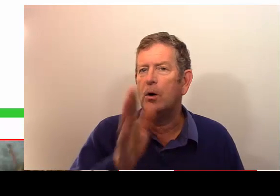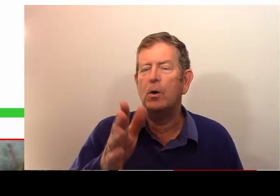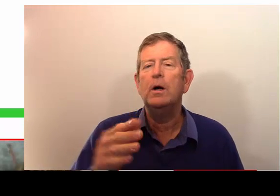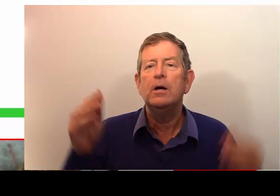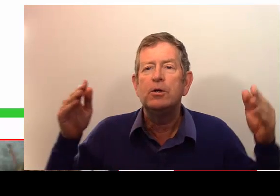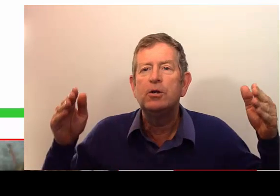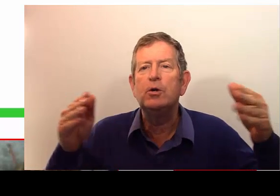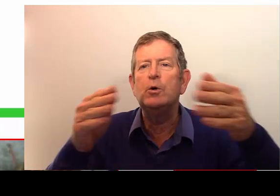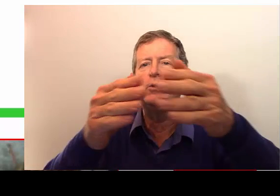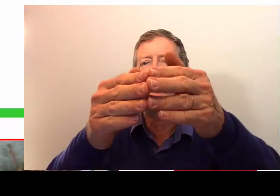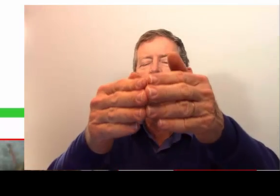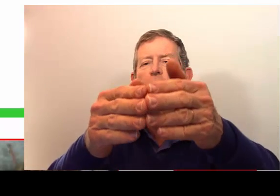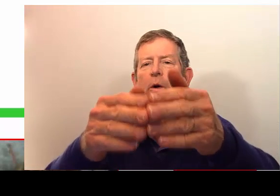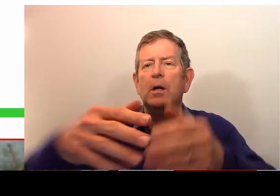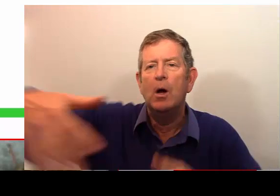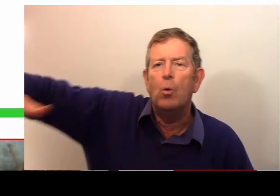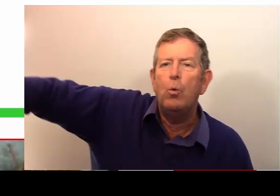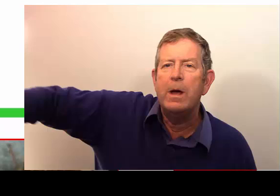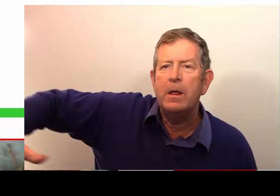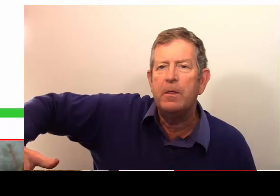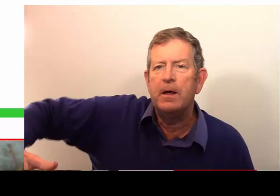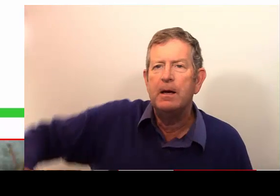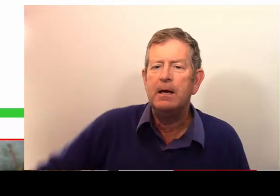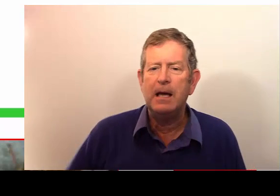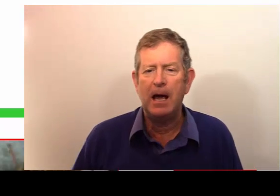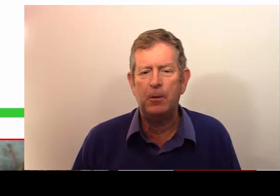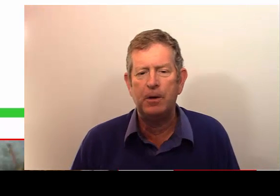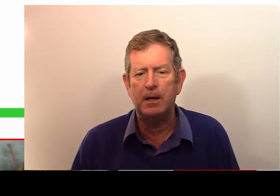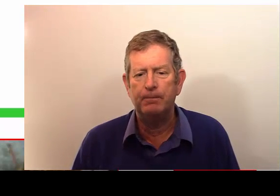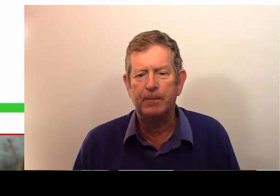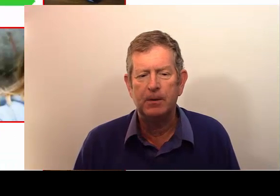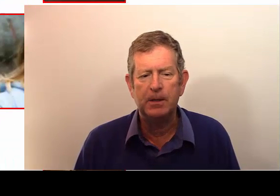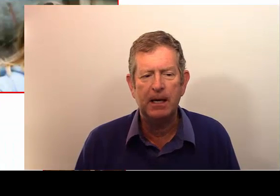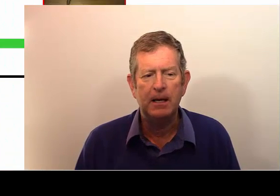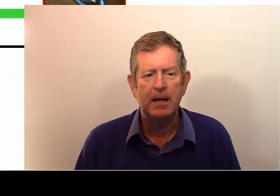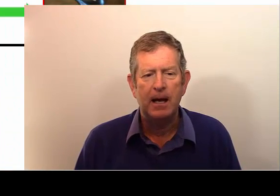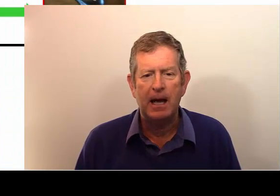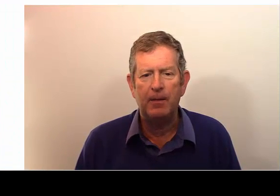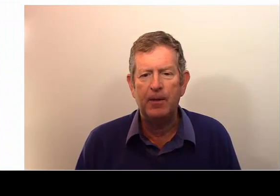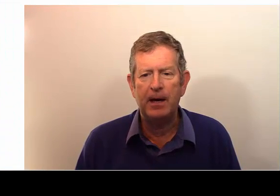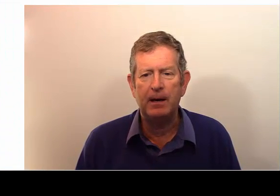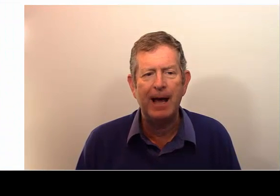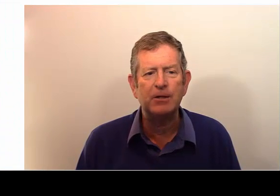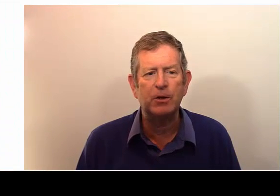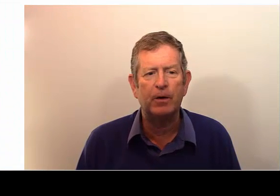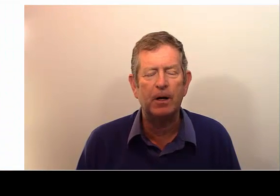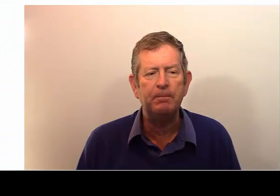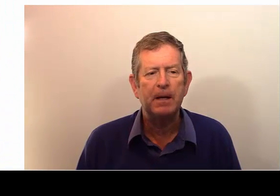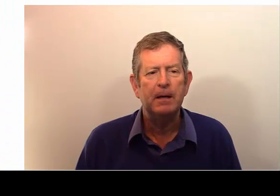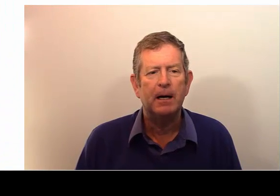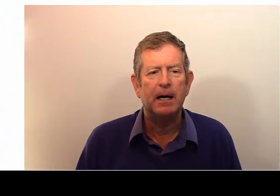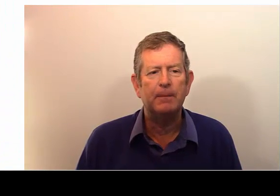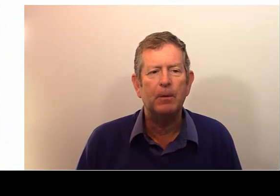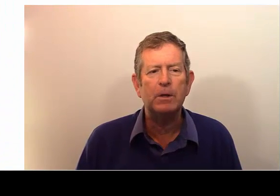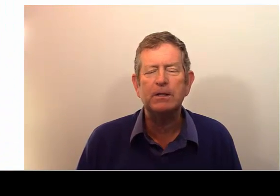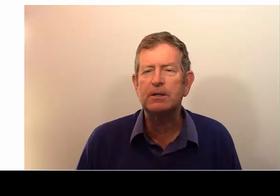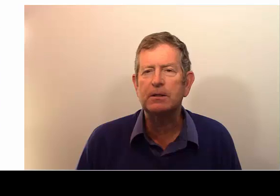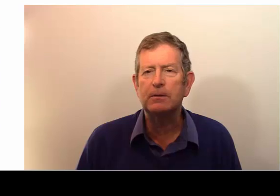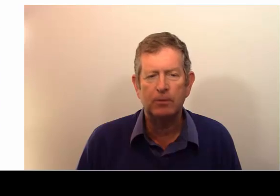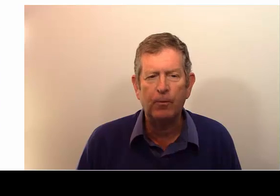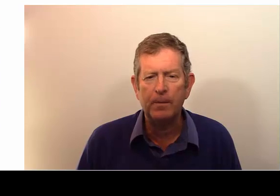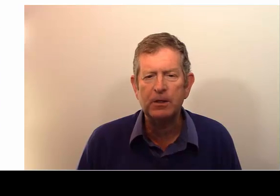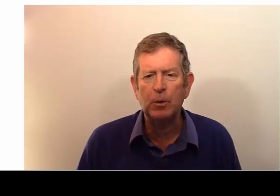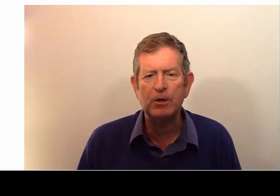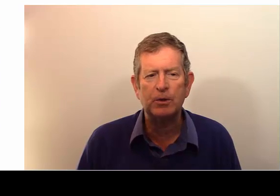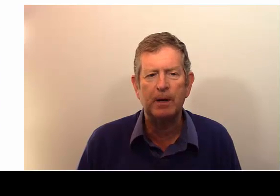or go to school with Kathy. Okay? And then last of all, what's